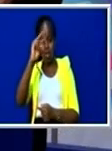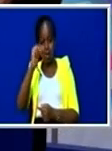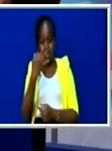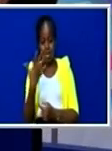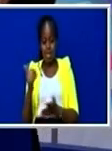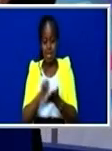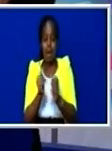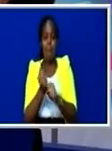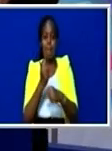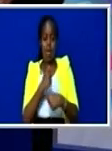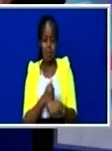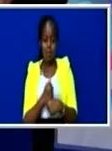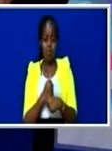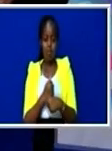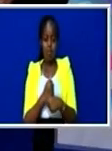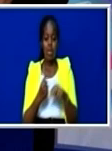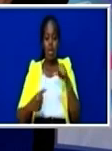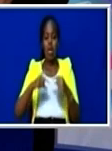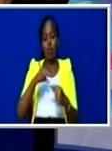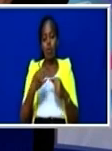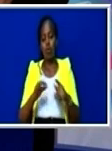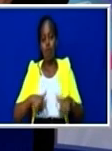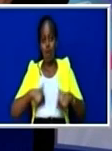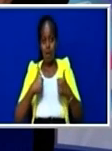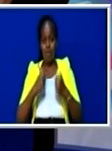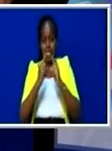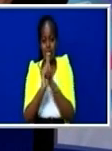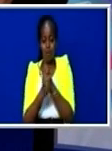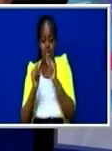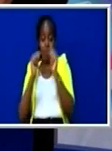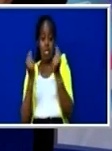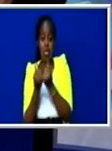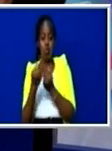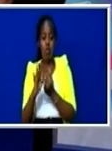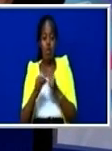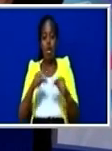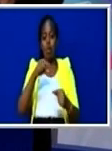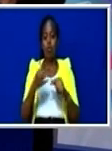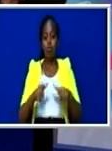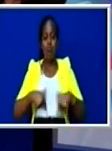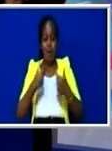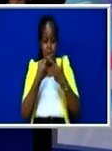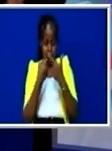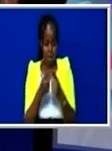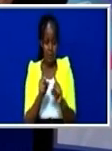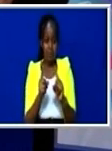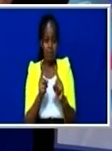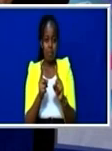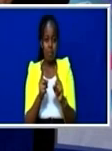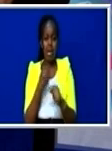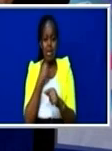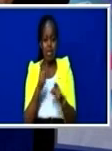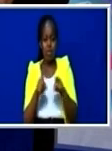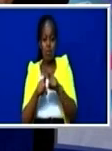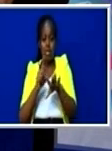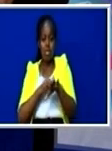that make up the chemicals of life, different types of chemicals of All right. life. Okay. But then I said now